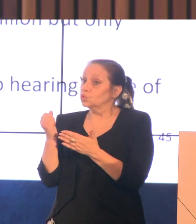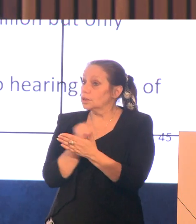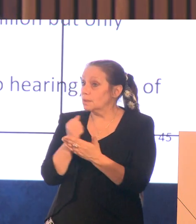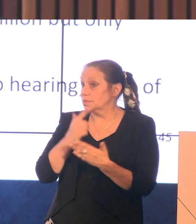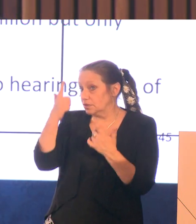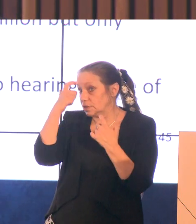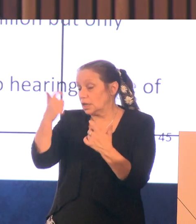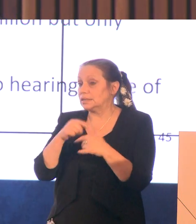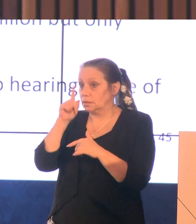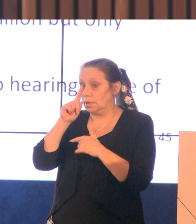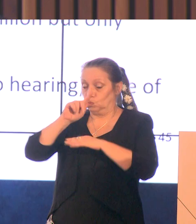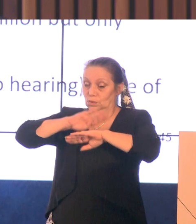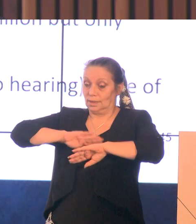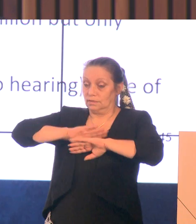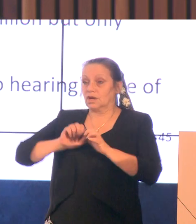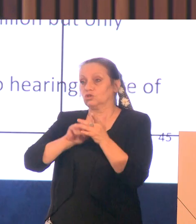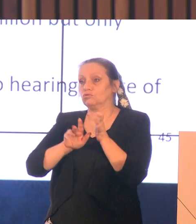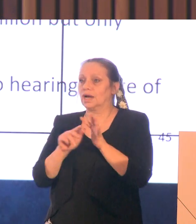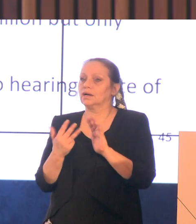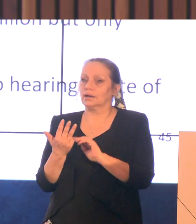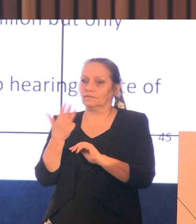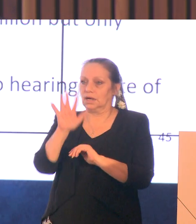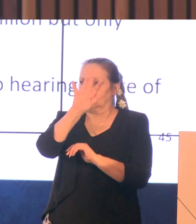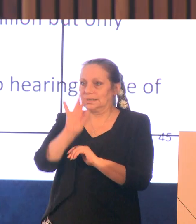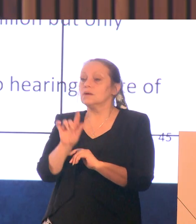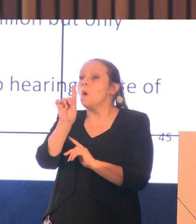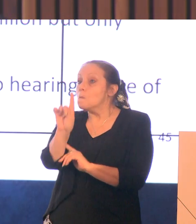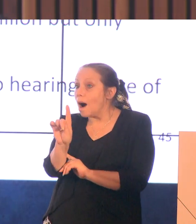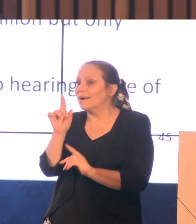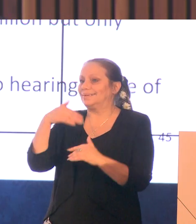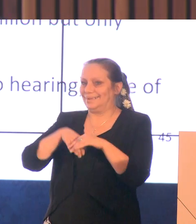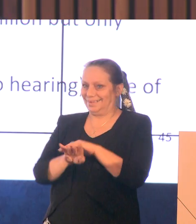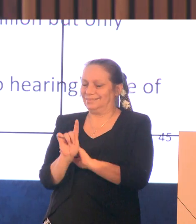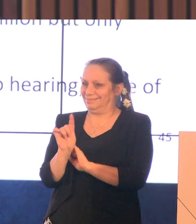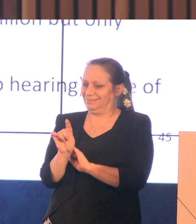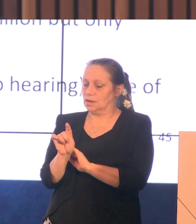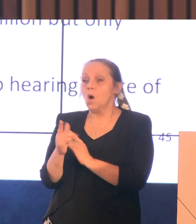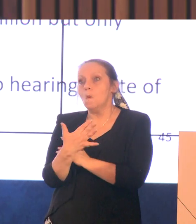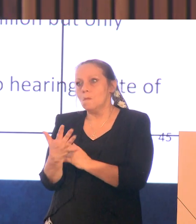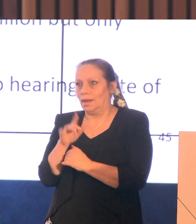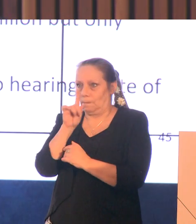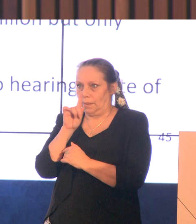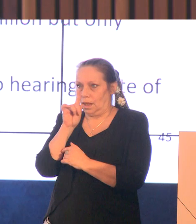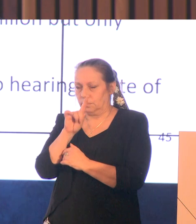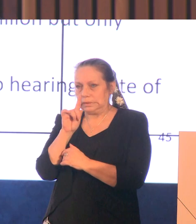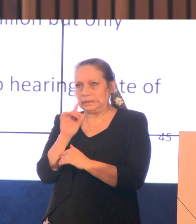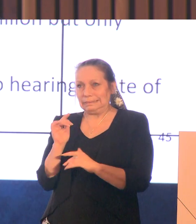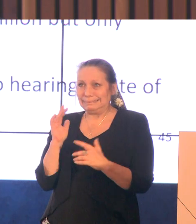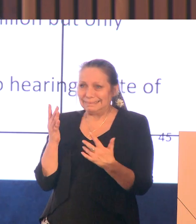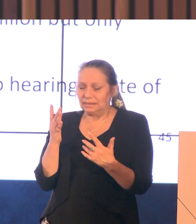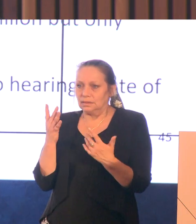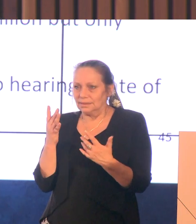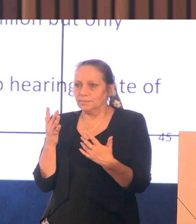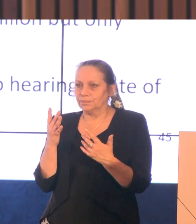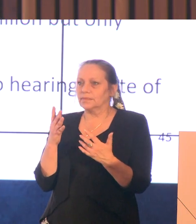suggest a participant satisfaction of 90%, but within that there are clearly many people who are struggling to get